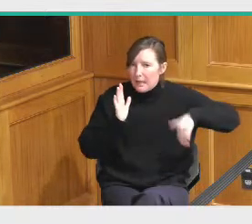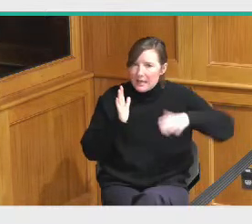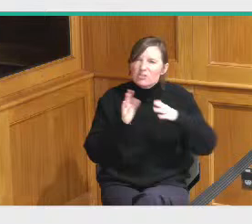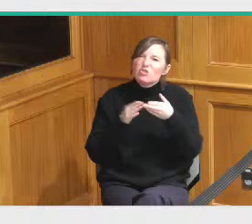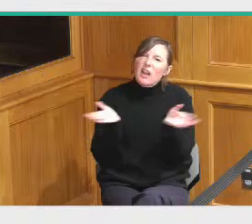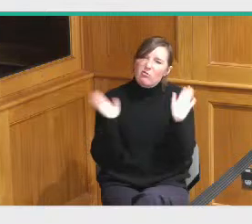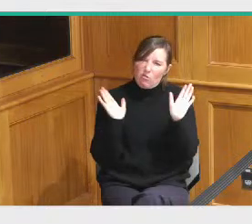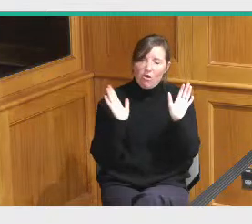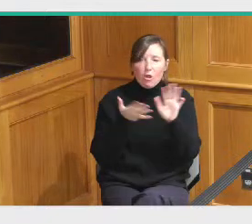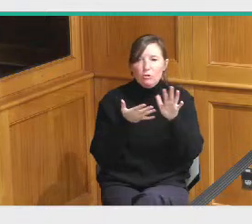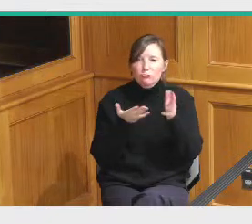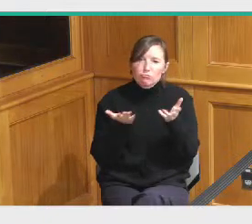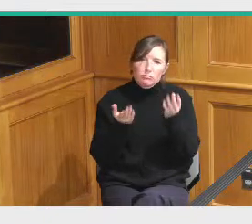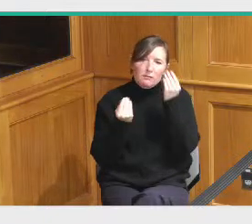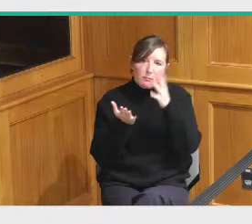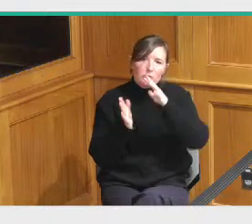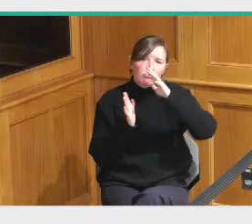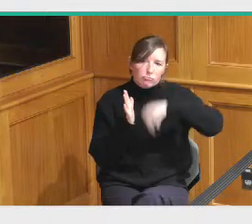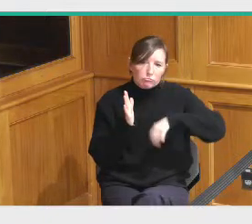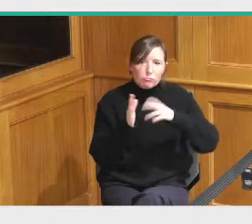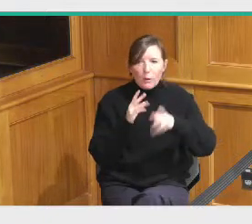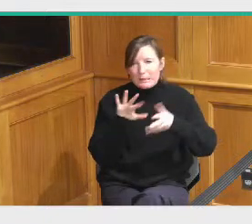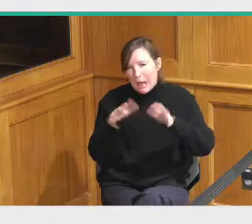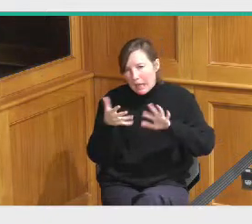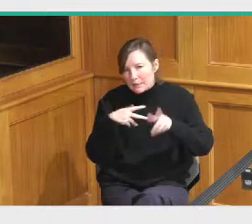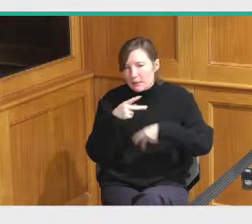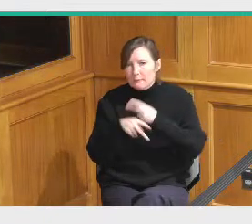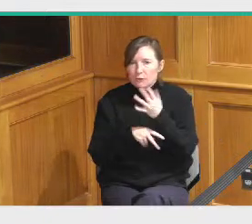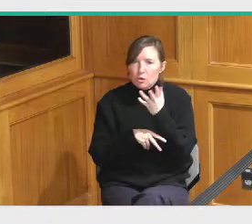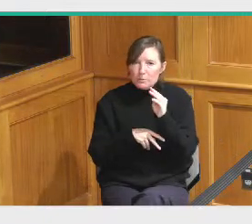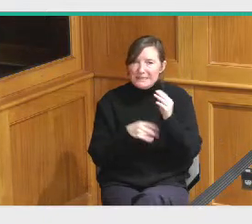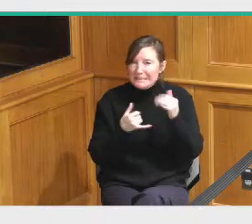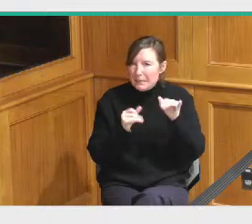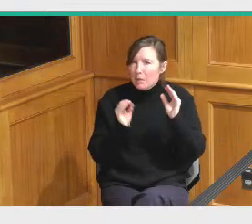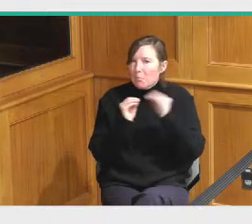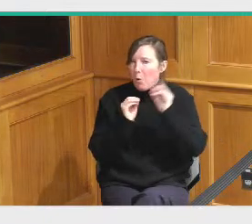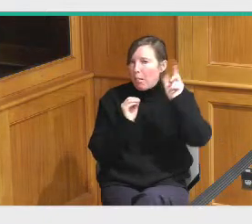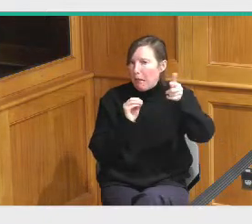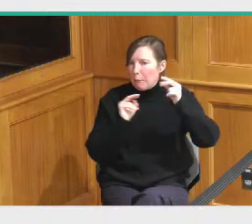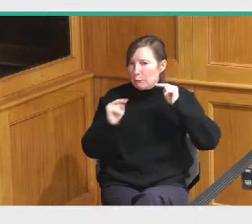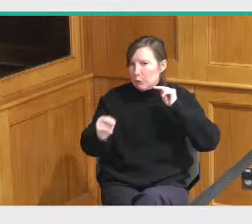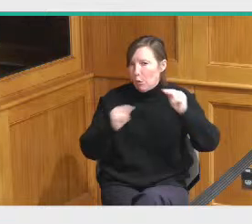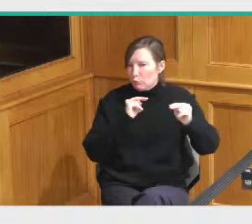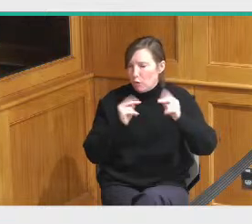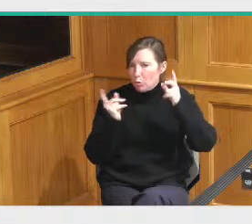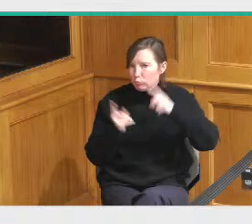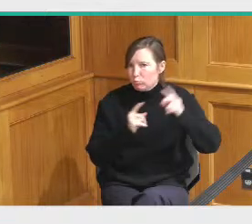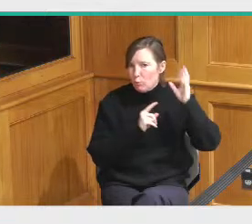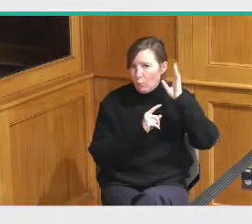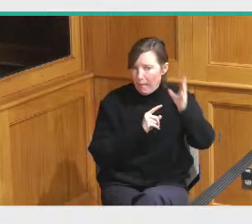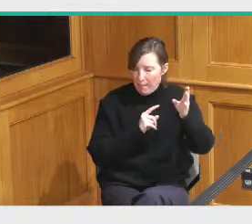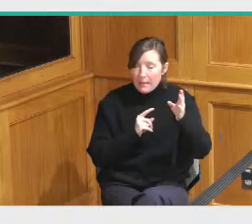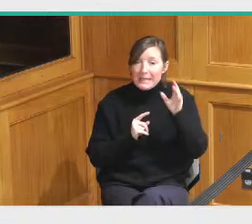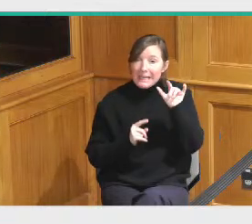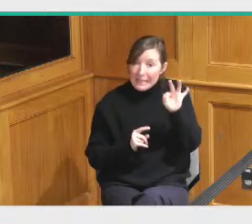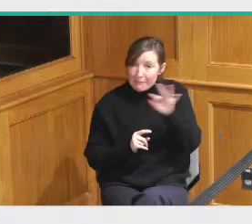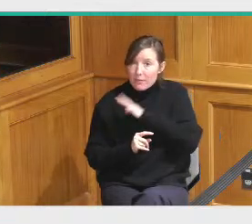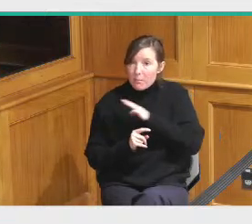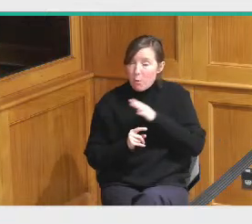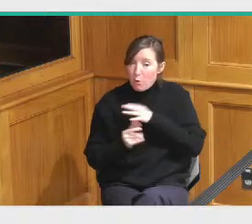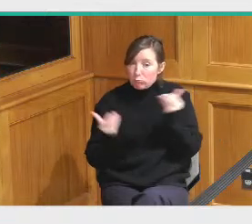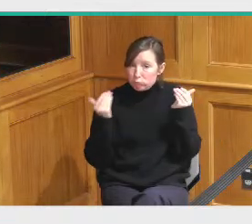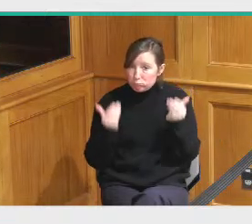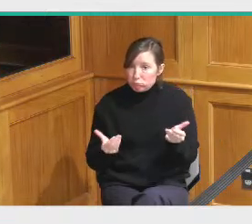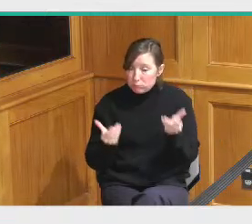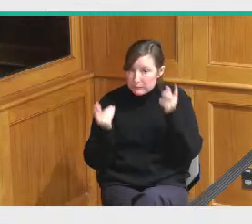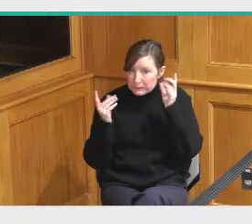in terms of the types of terms that still need to be negotiated. So presuming the board moves forward, we would then begin